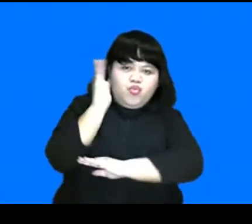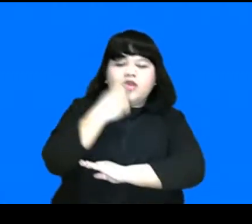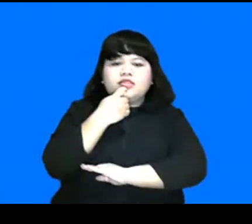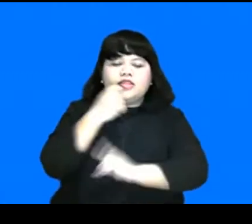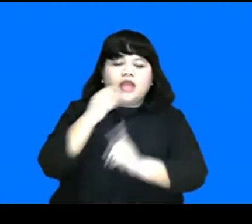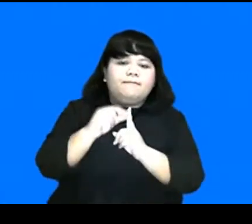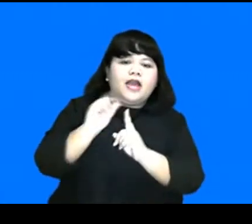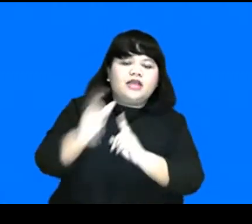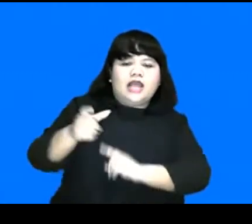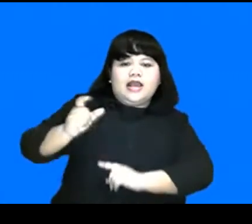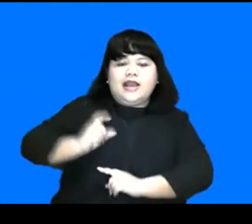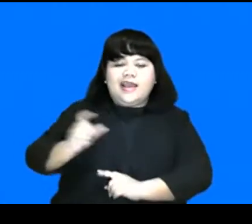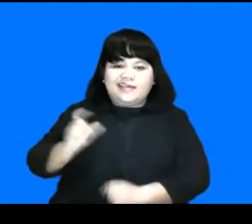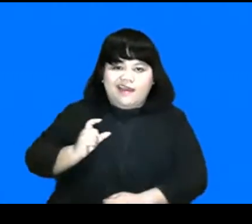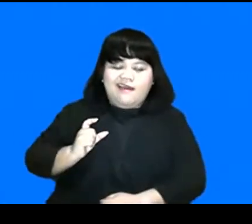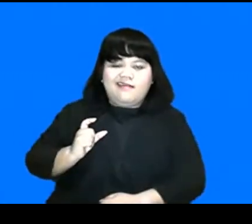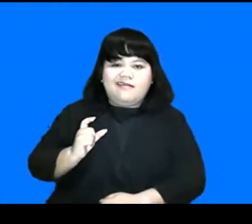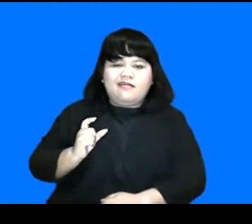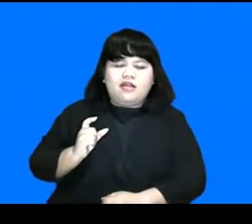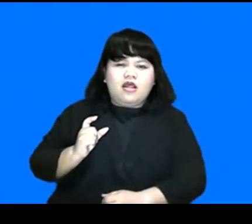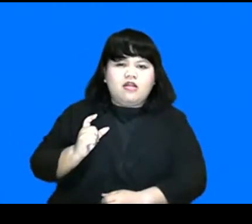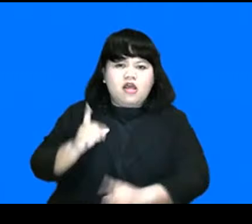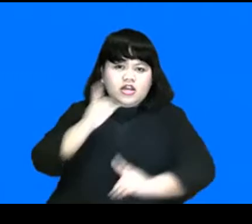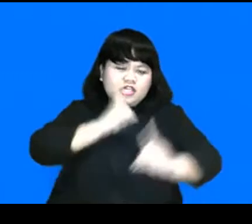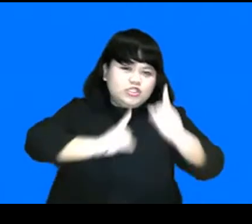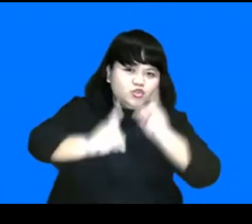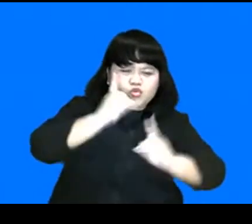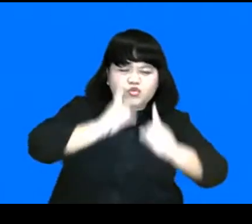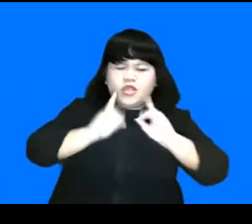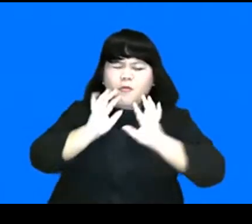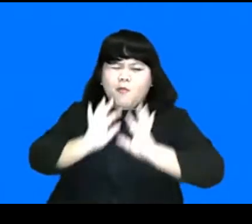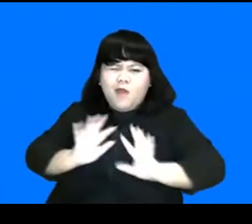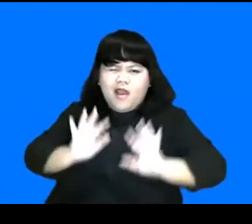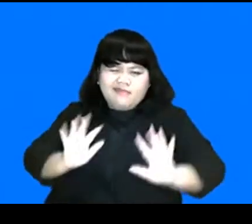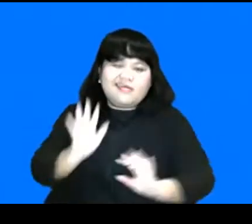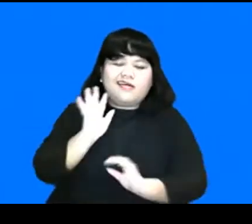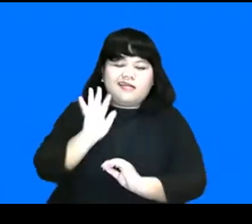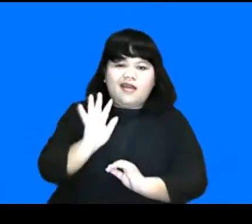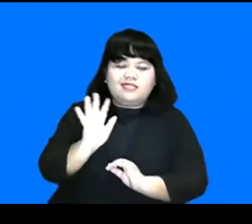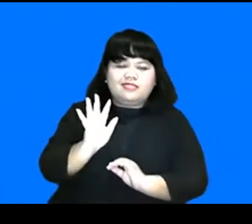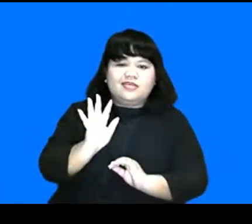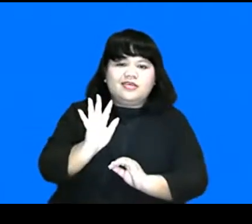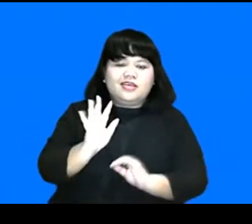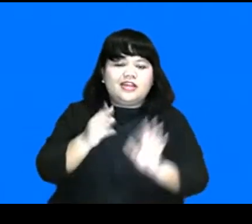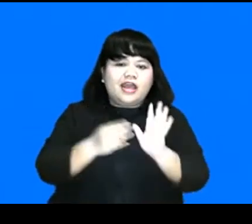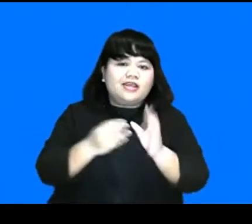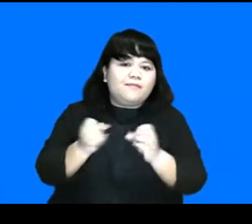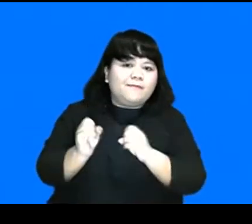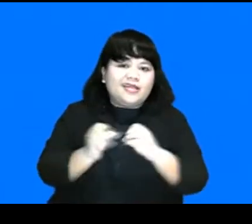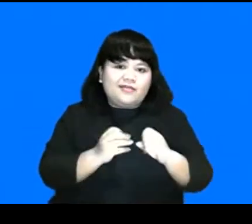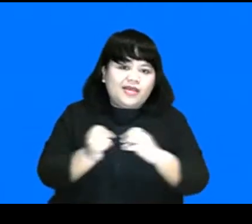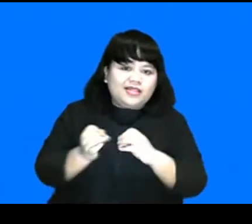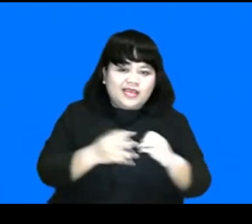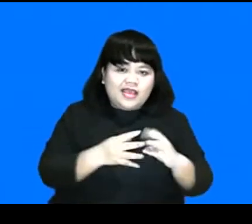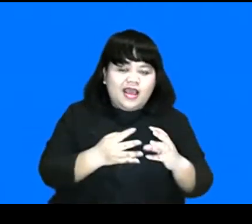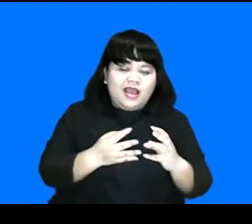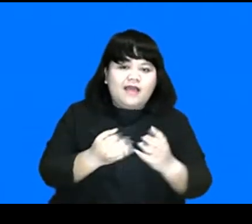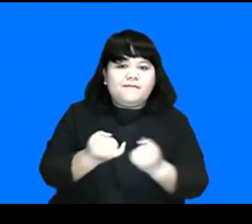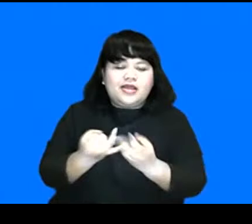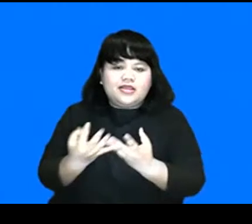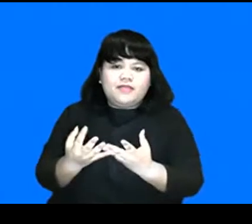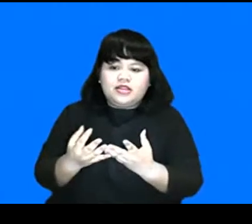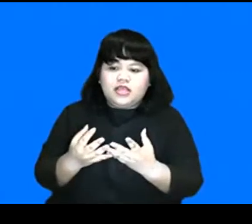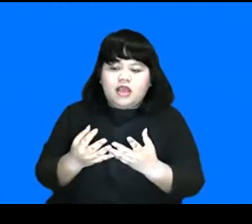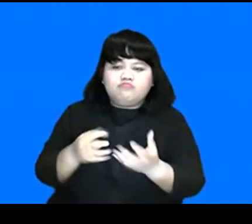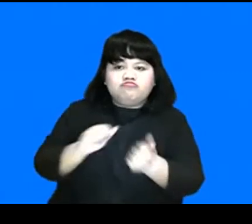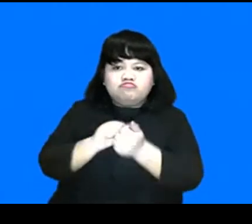very rich discussion from the mathematical modeling, the case of the country level, from the perspective of gender, and